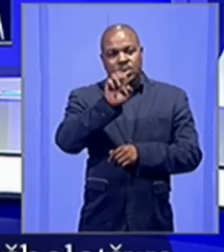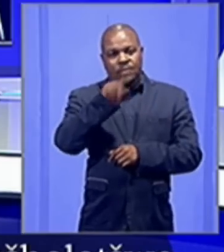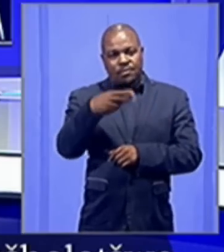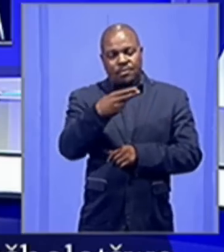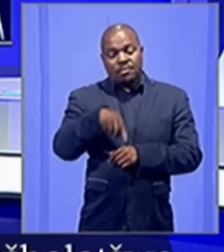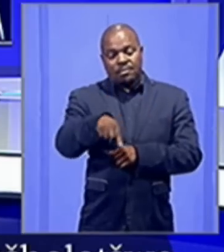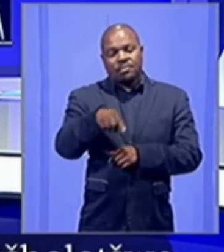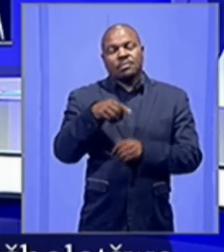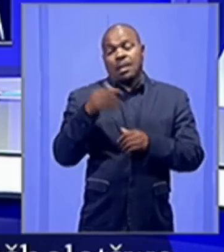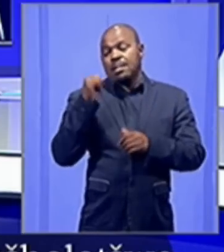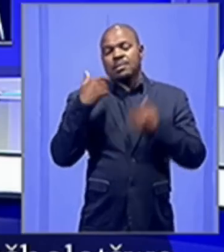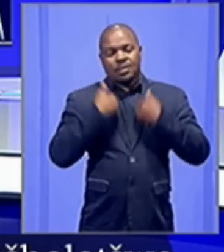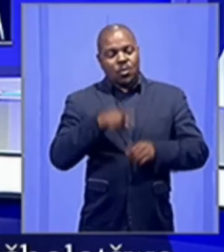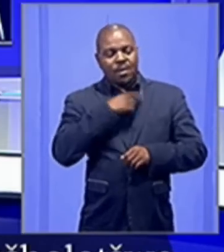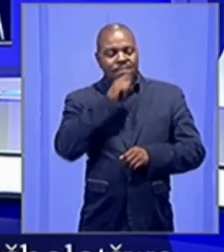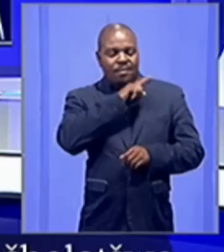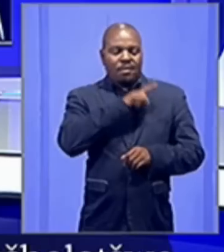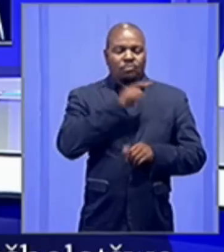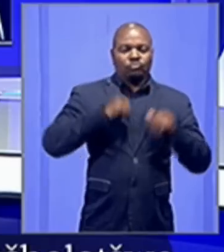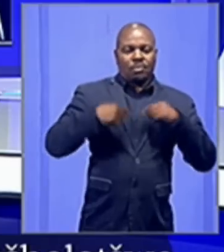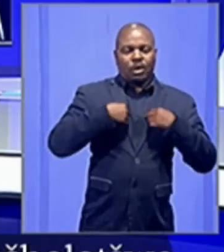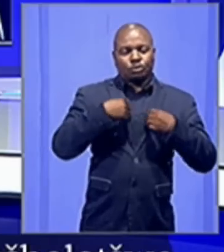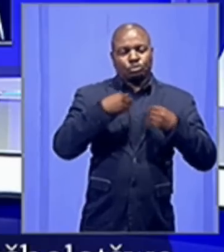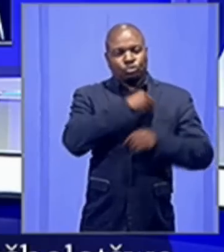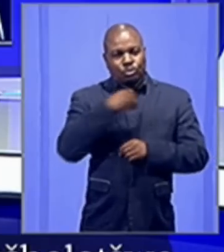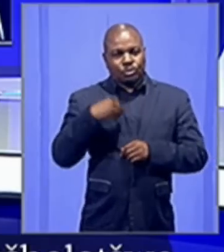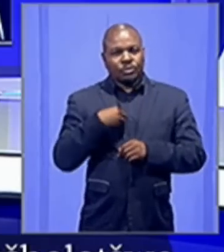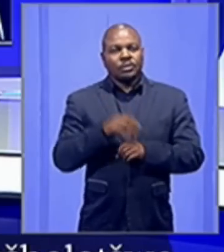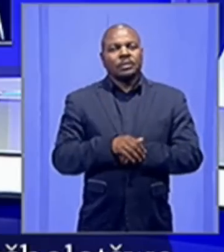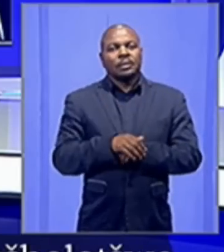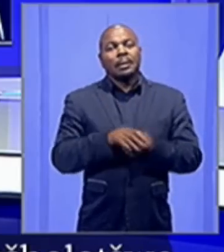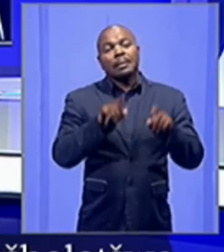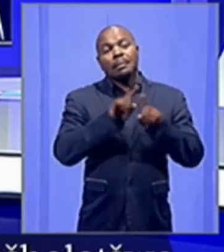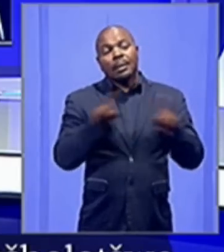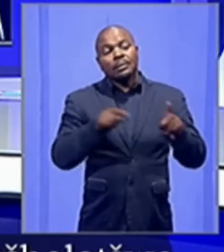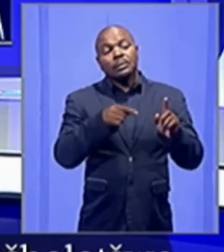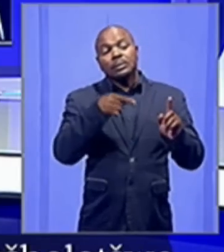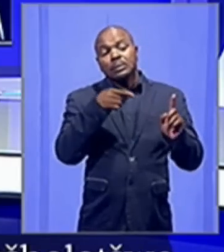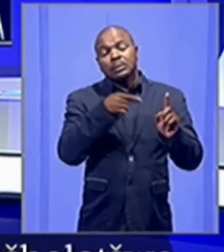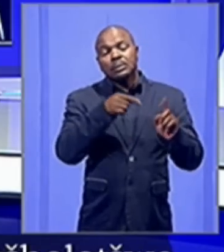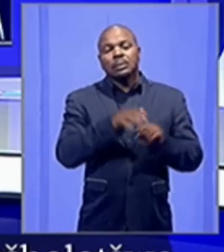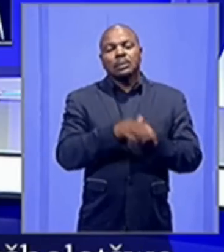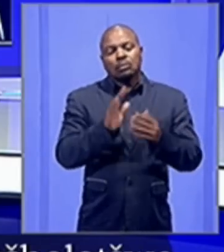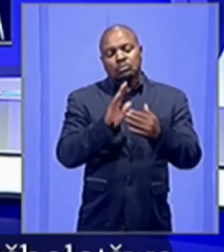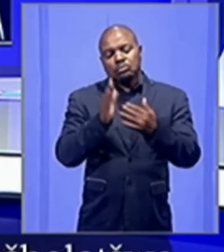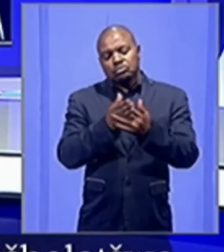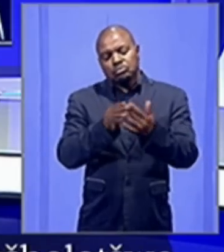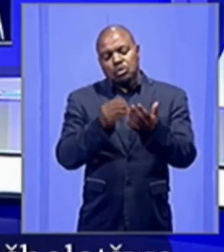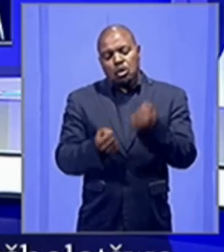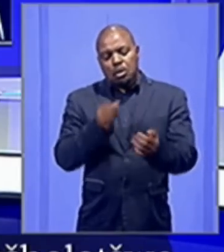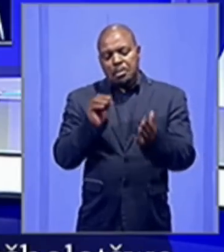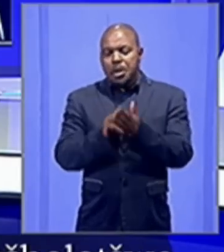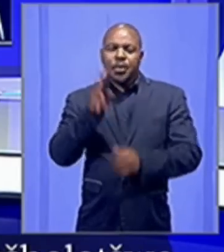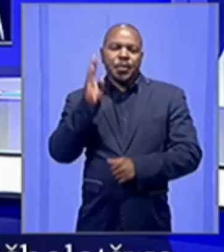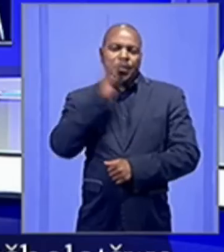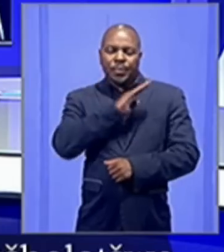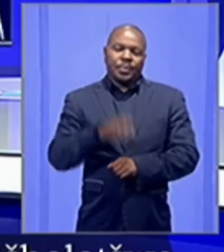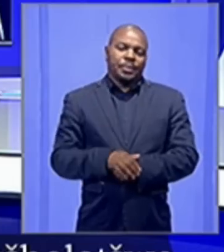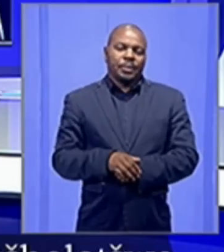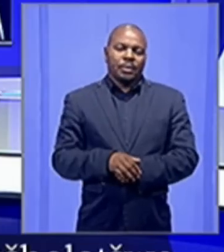la go itira ngaka. Taba ye ga se ya ka ya ngwalwa ka gare ga lenaneo la direkoto tša kgorotsheko.